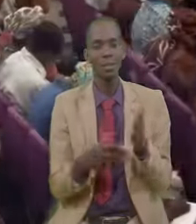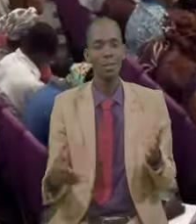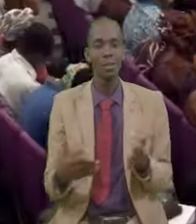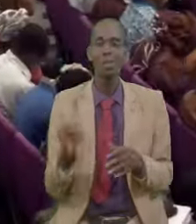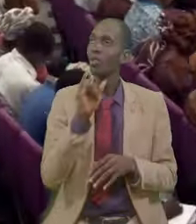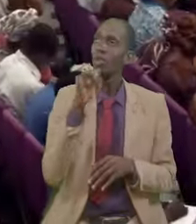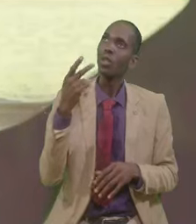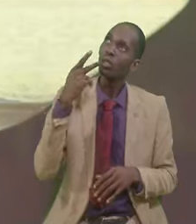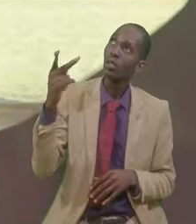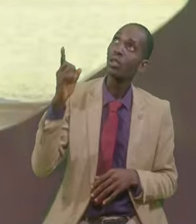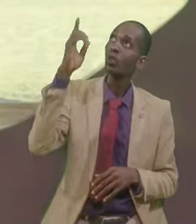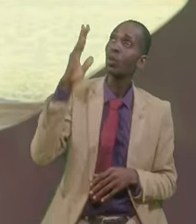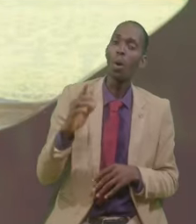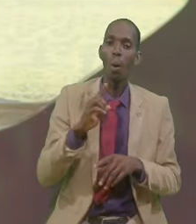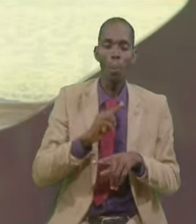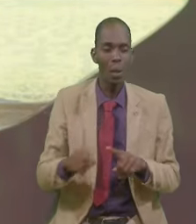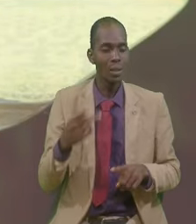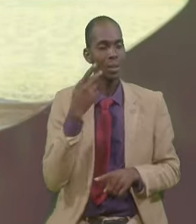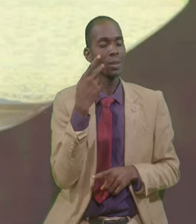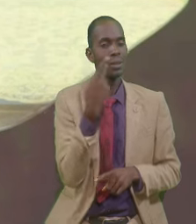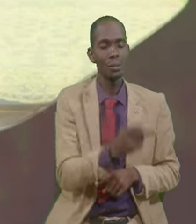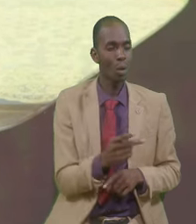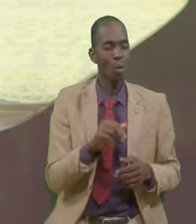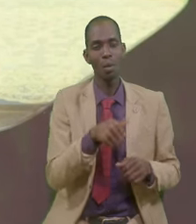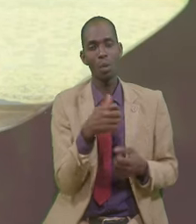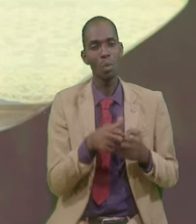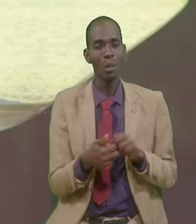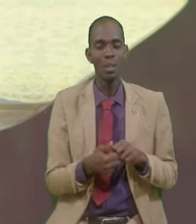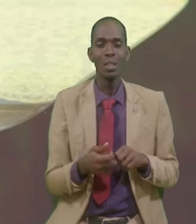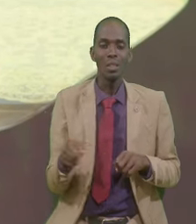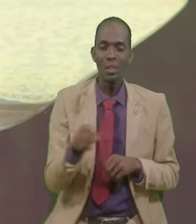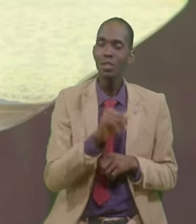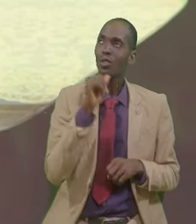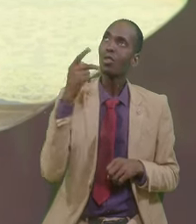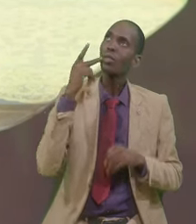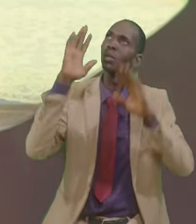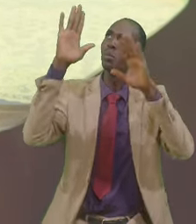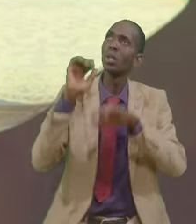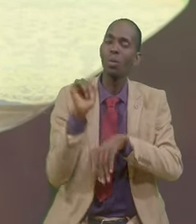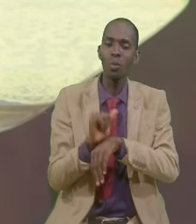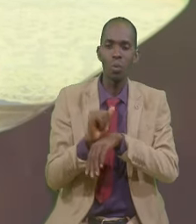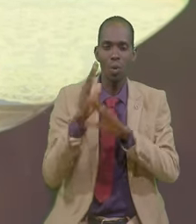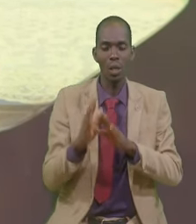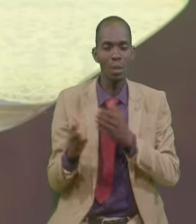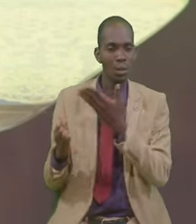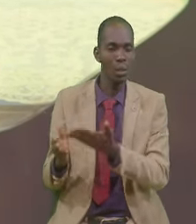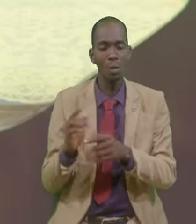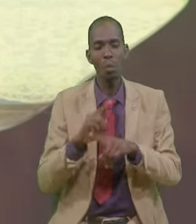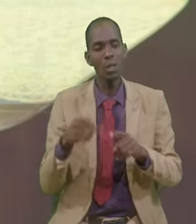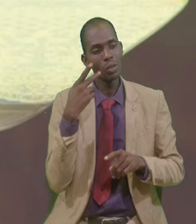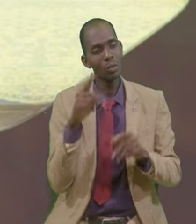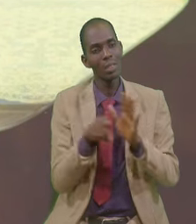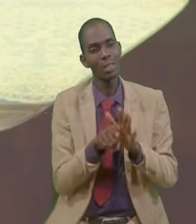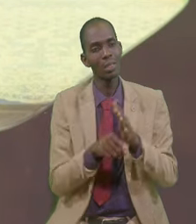saw. They didn't see the miracle worker, and there they saw. And there we saw the giants, the sons of